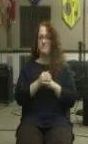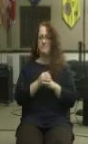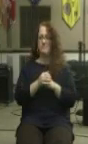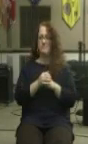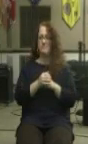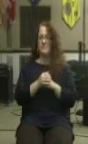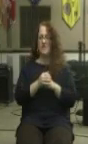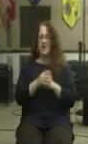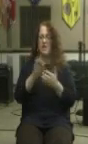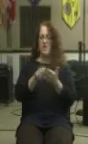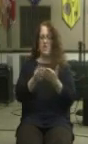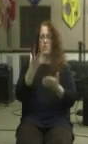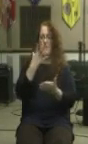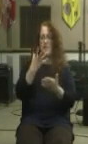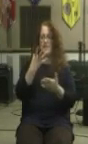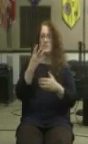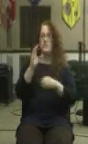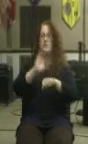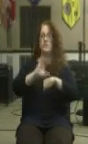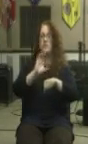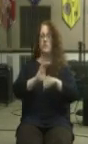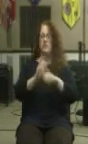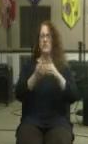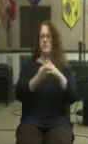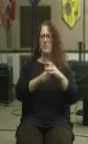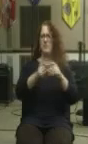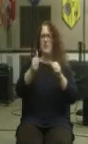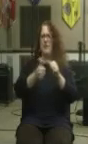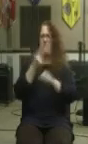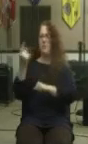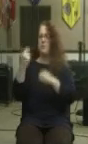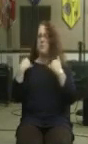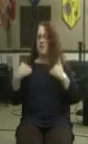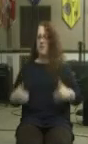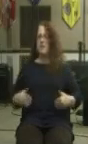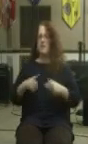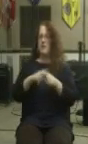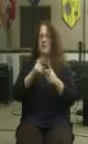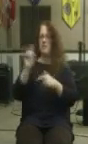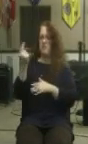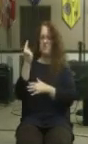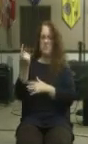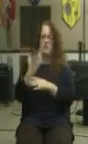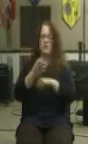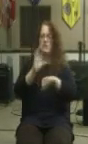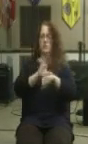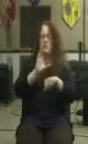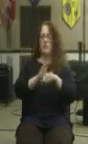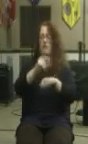already? If the rich church stops being a rich church and just become an everybody church?